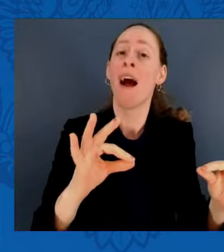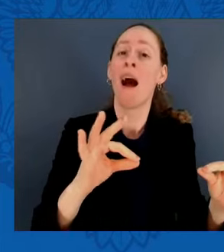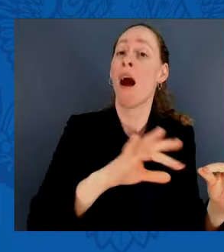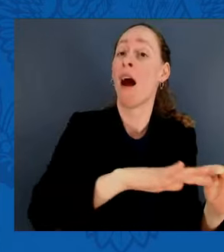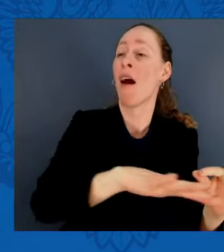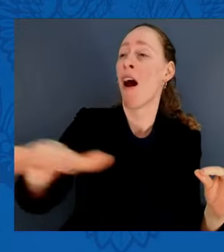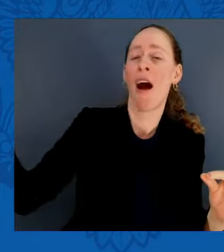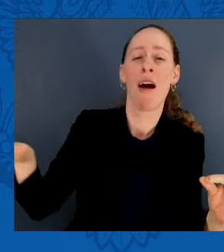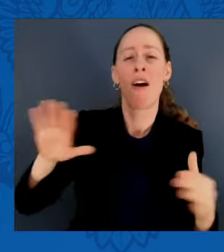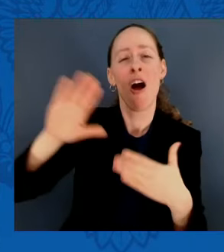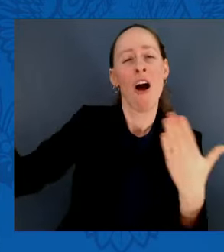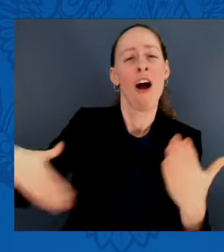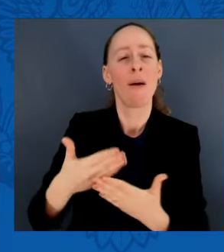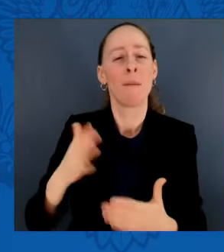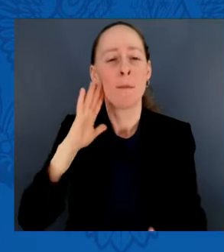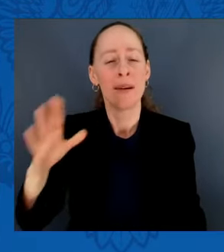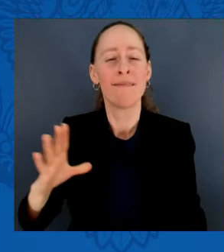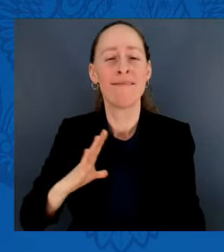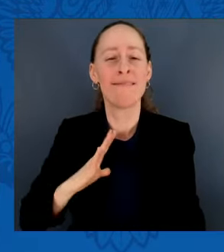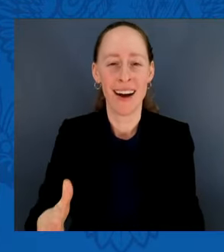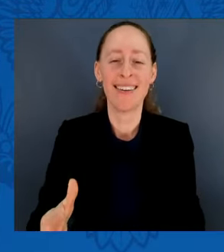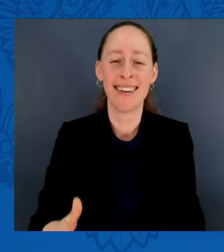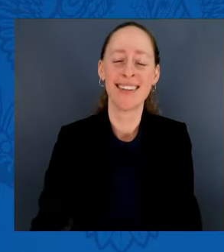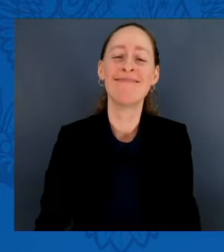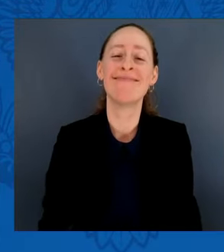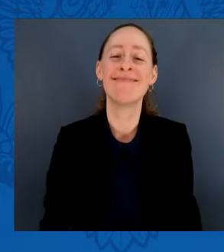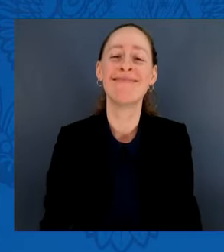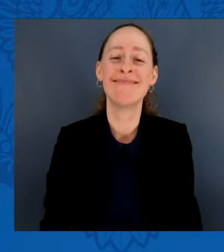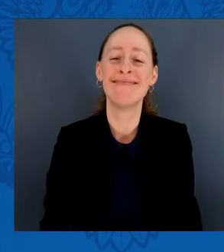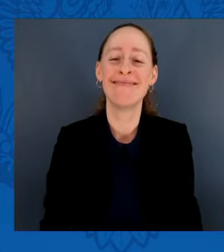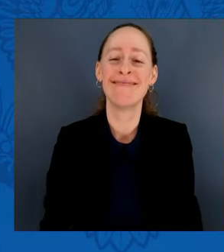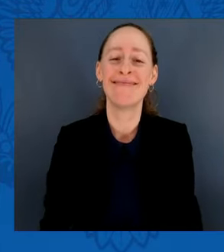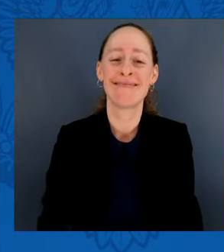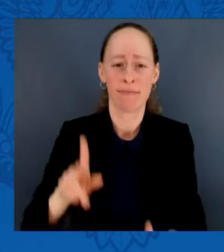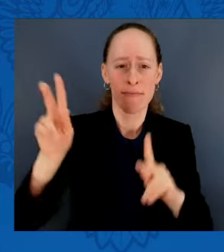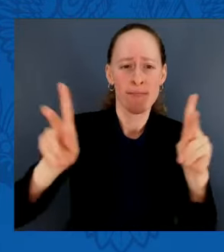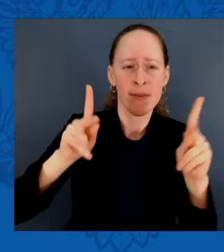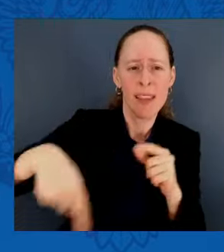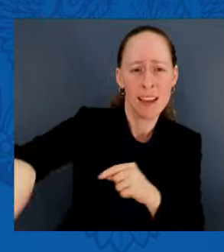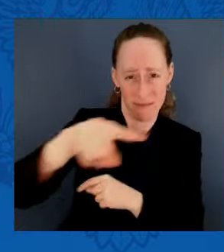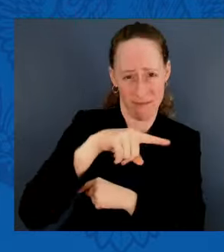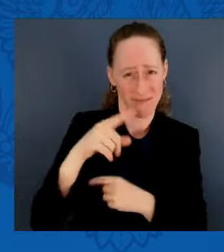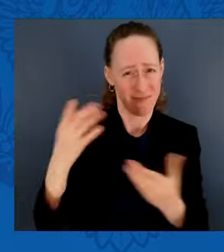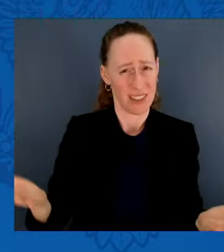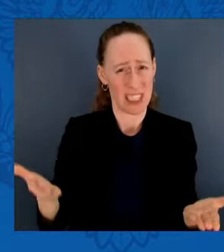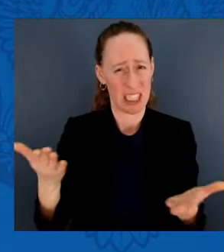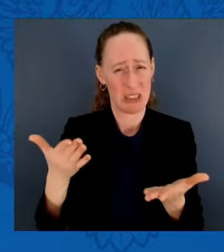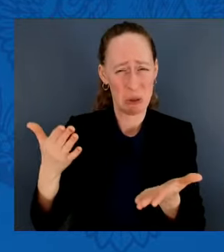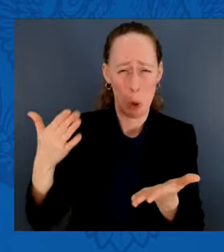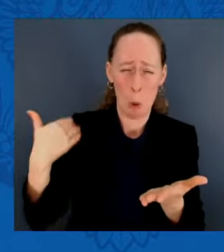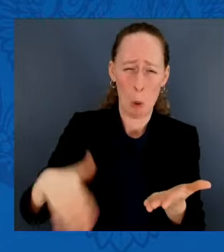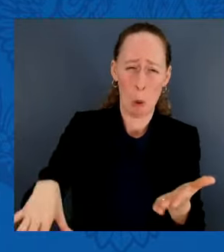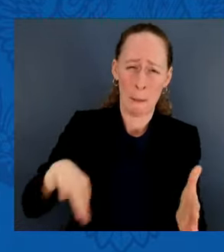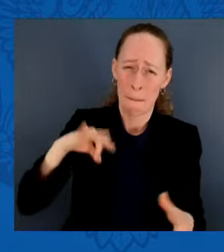Americans pay more for prescription drugs than anywhere in the world. It's wrong, and I'm ending it.